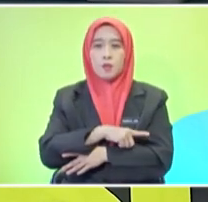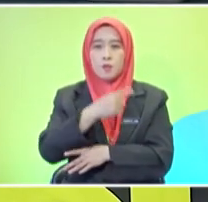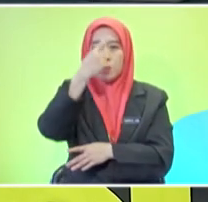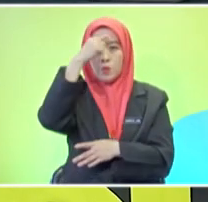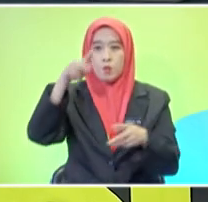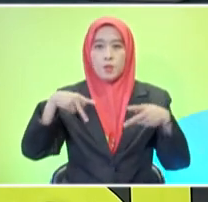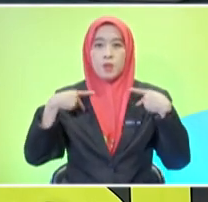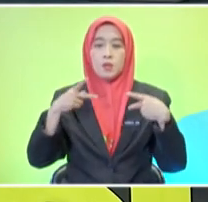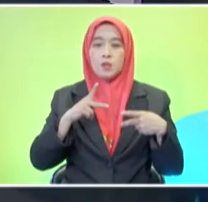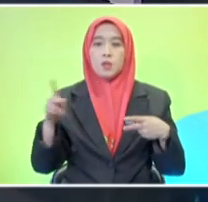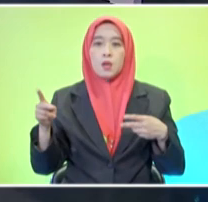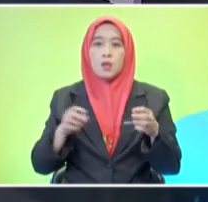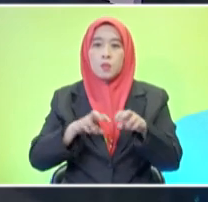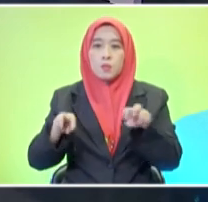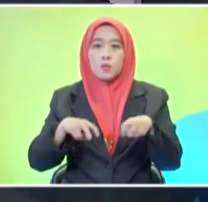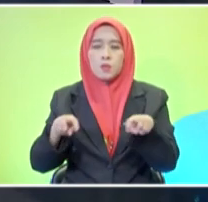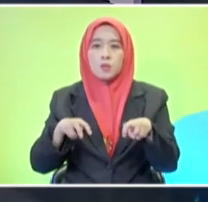properly. Yeah? Right.